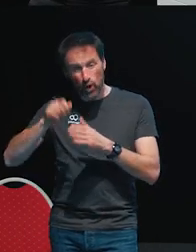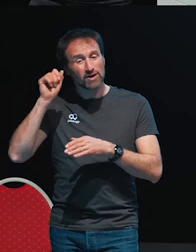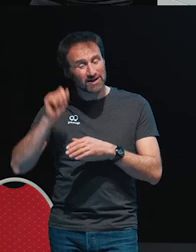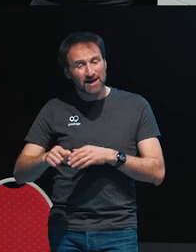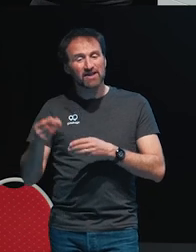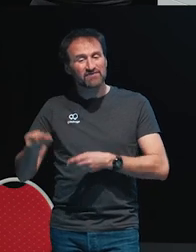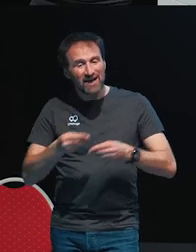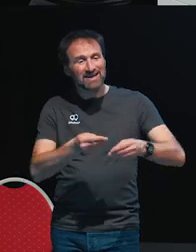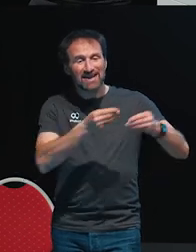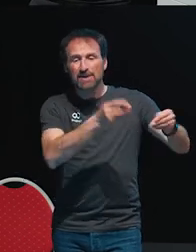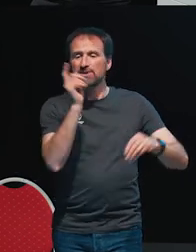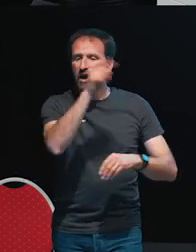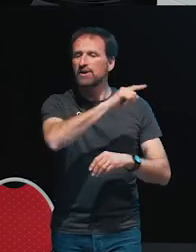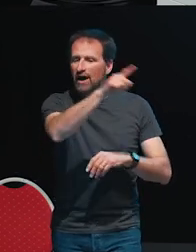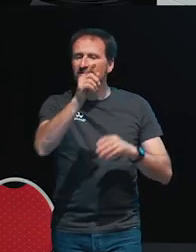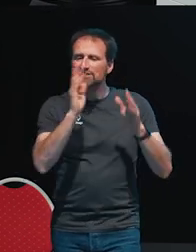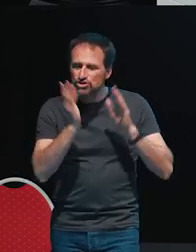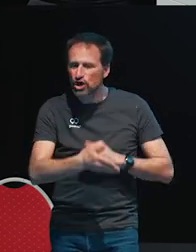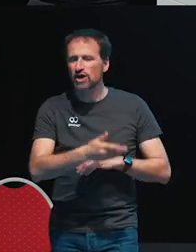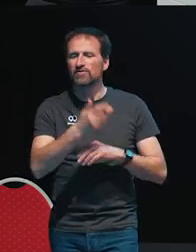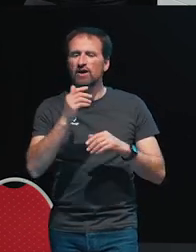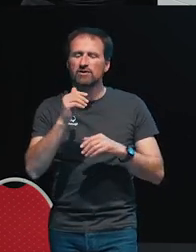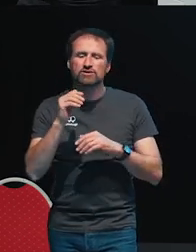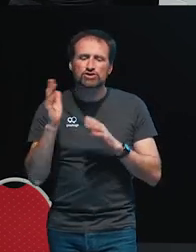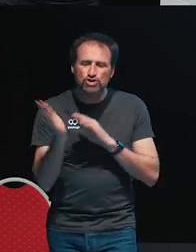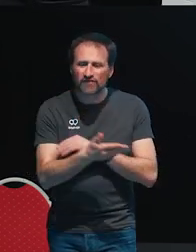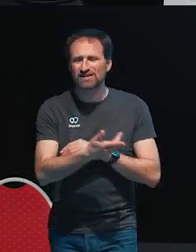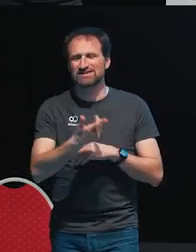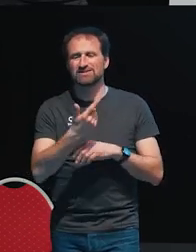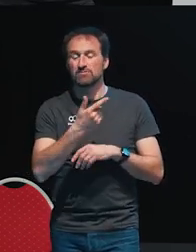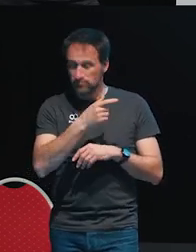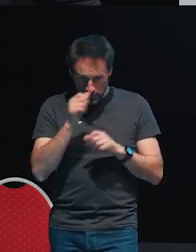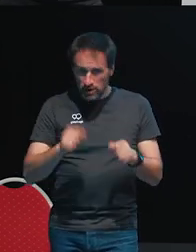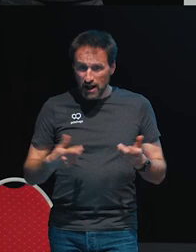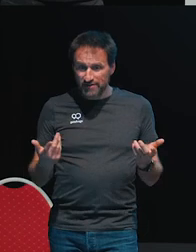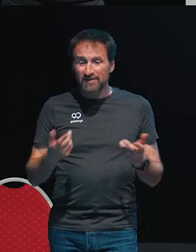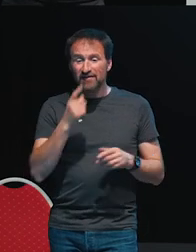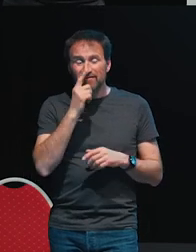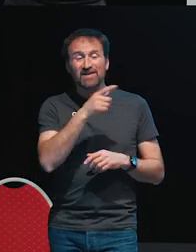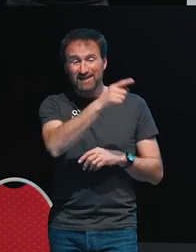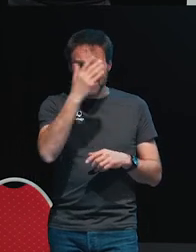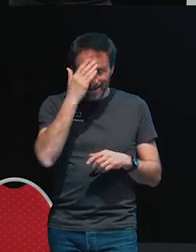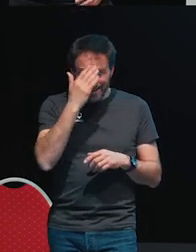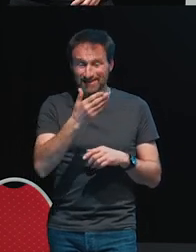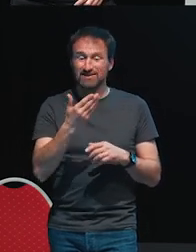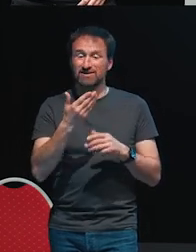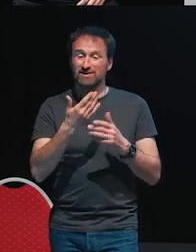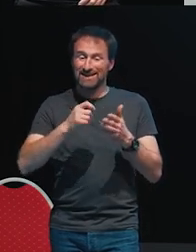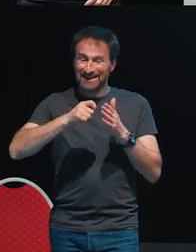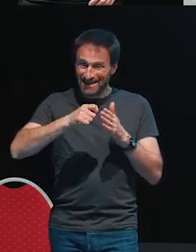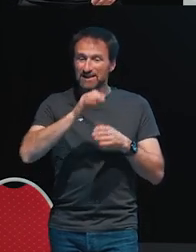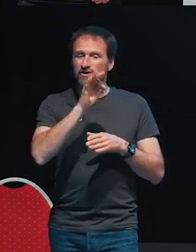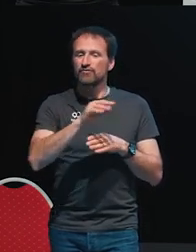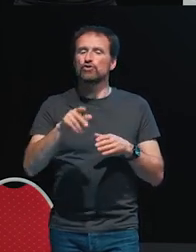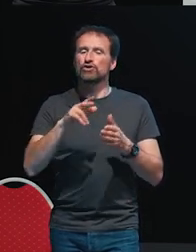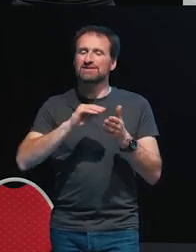server or service you want, as long as this server, this service, knows the signature, knows the key or the secret to verify its signature.